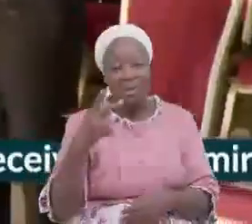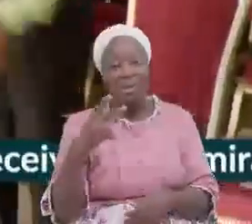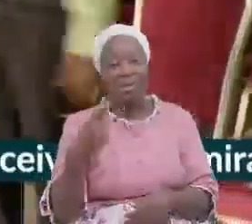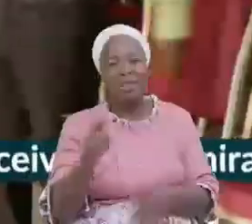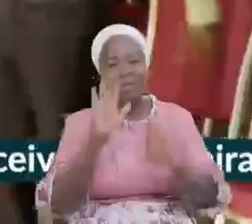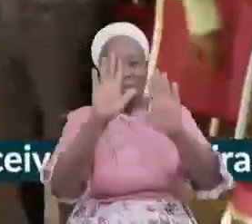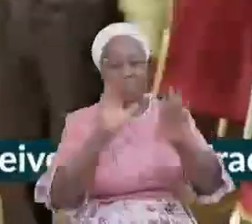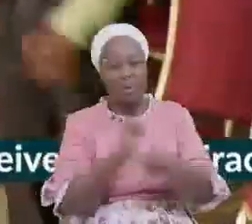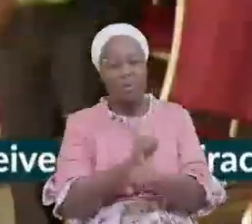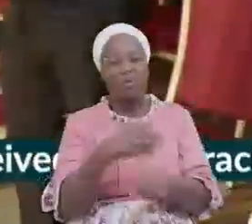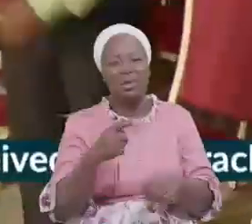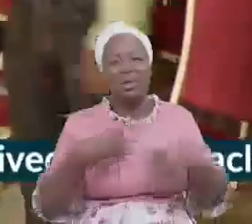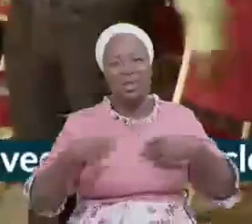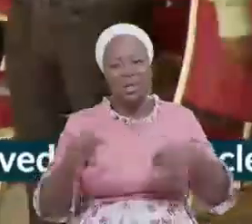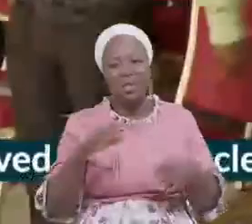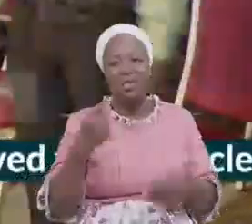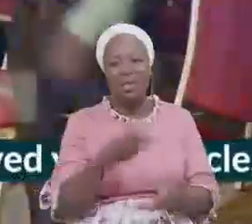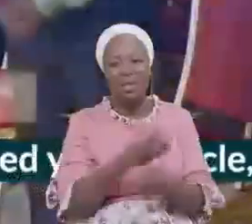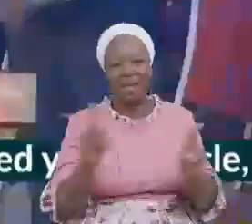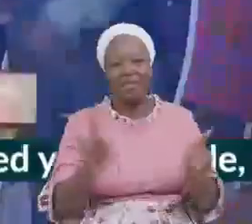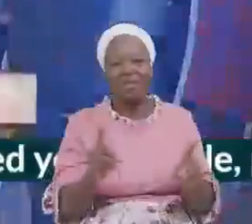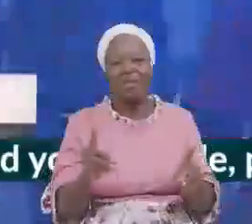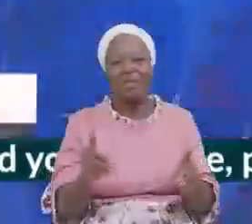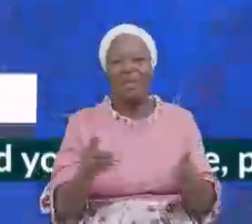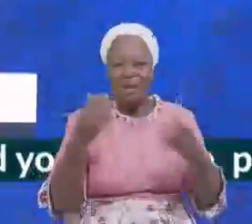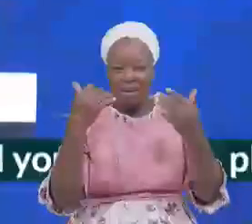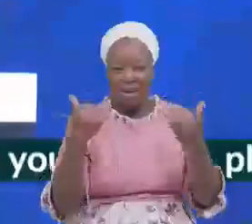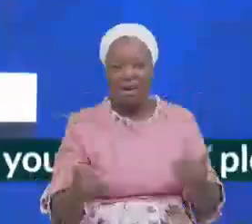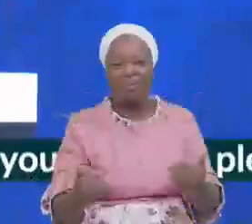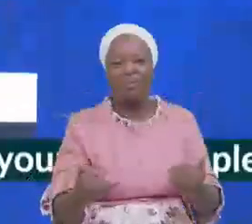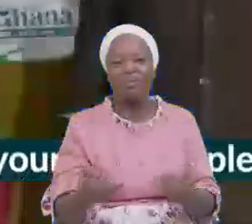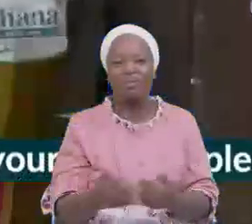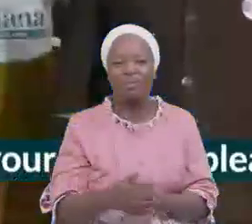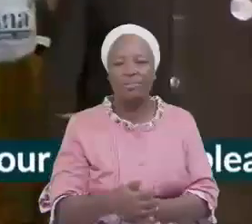the healing, the deliverance right there.